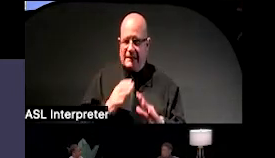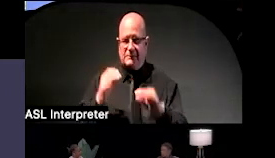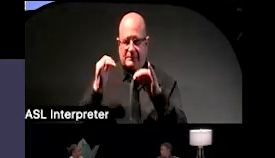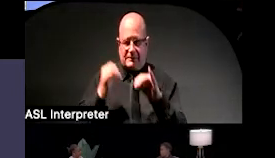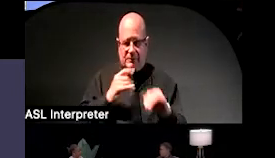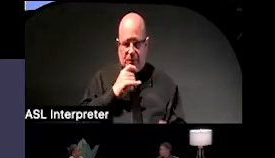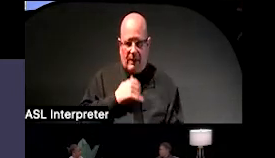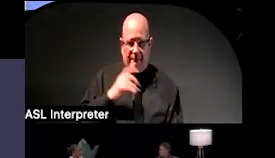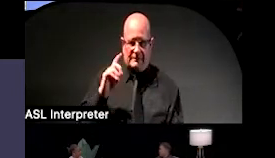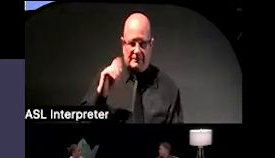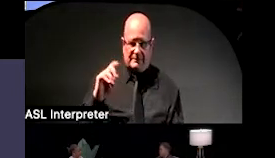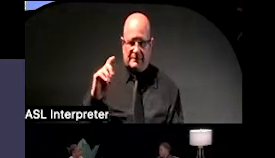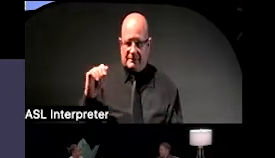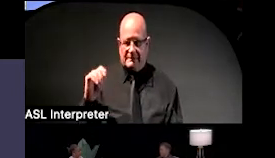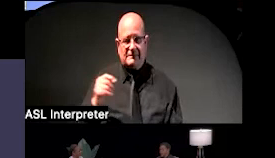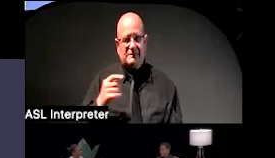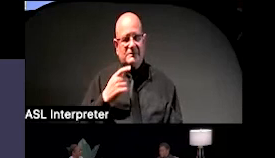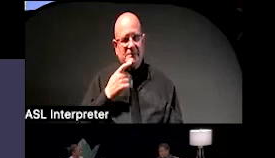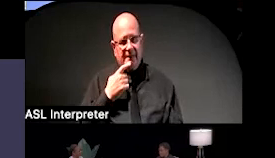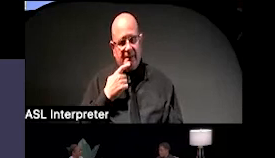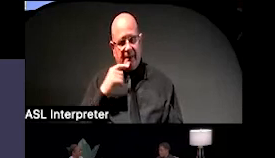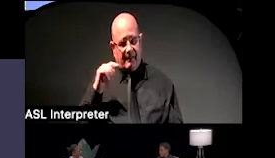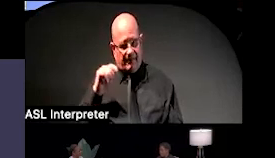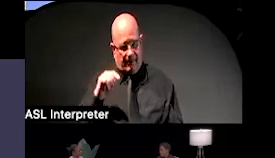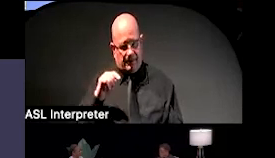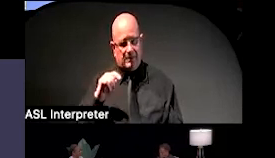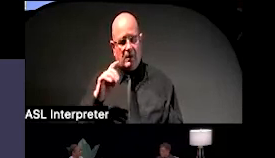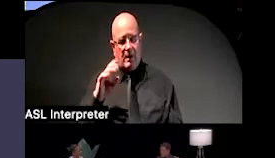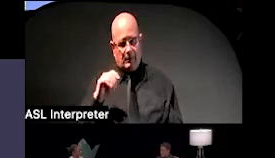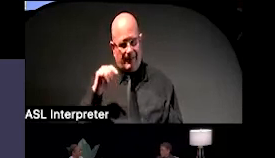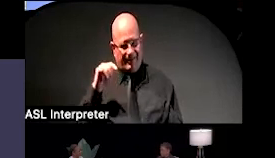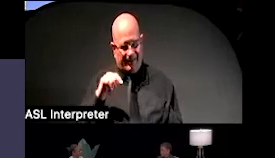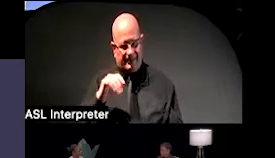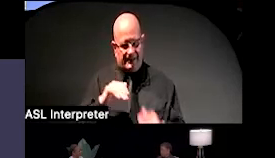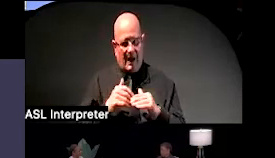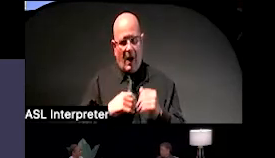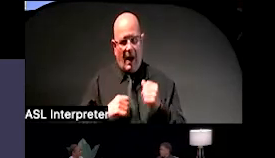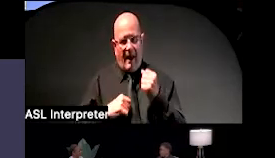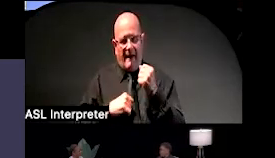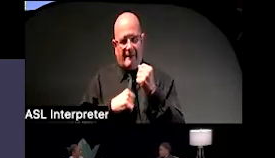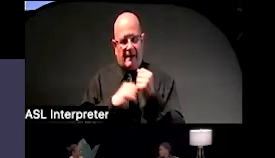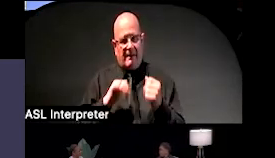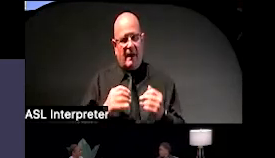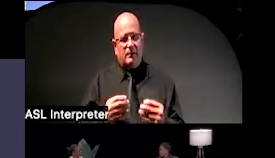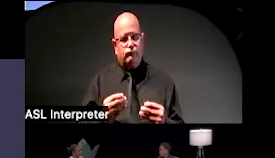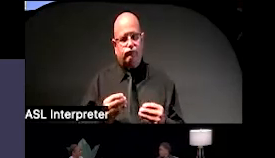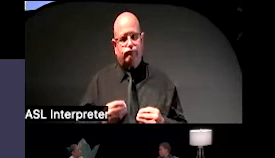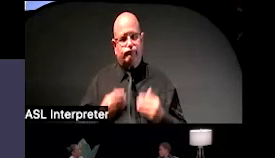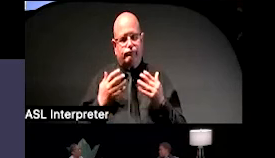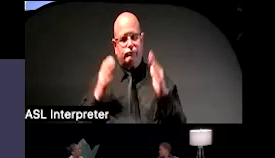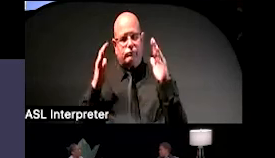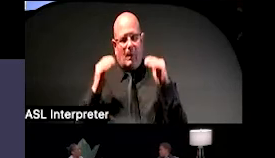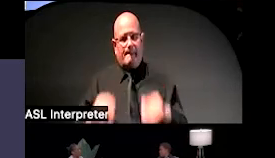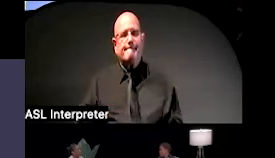have disabilities to say, this is what I'm doing, this is how I advocate, that gives me hope.